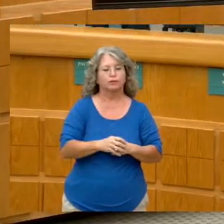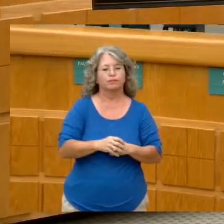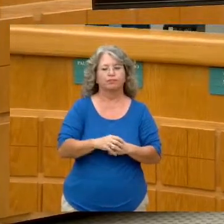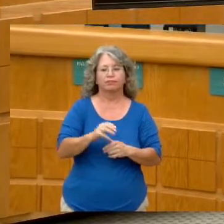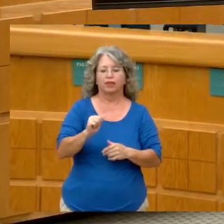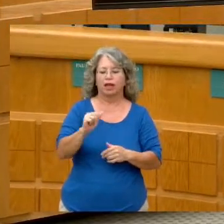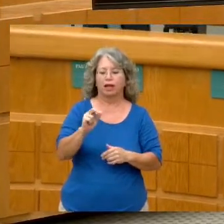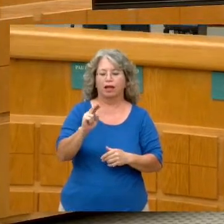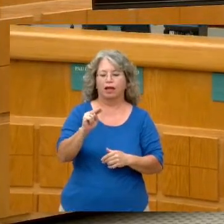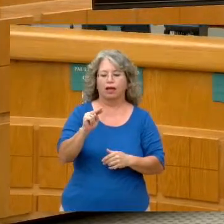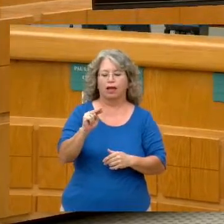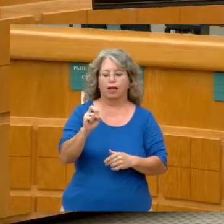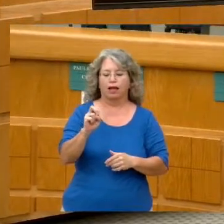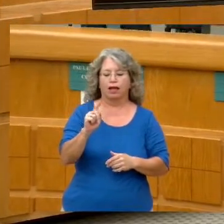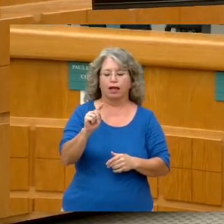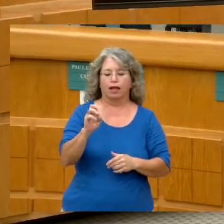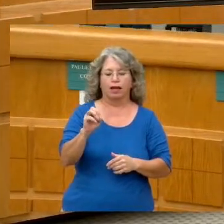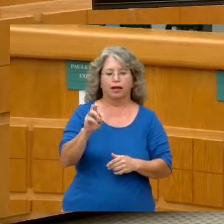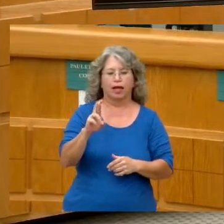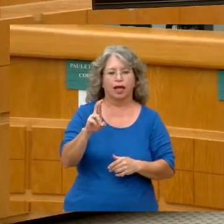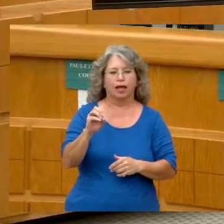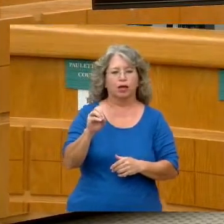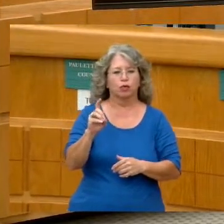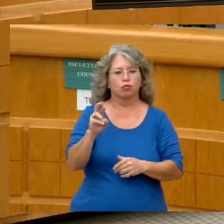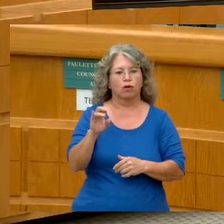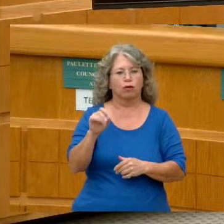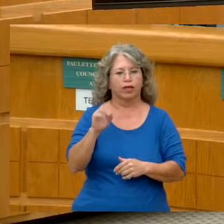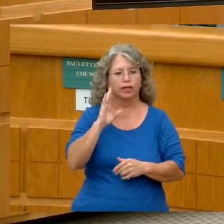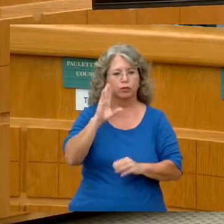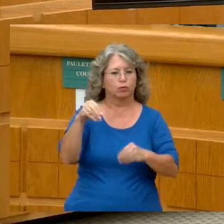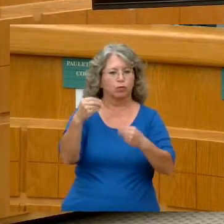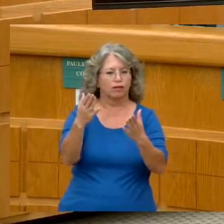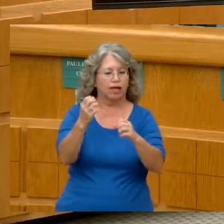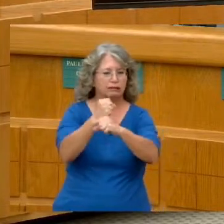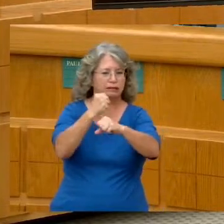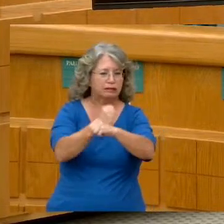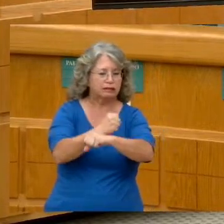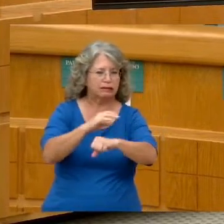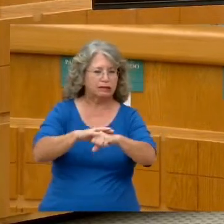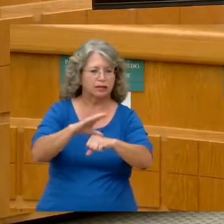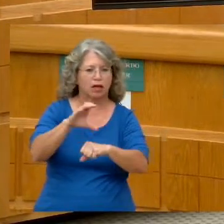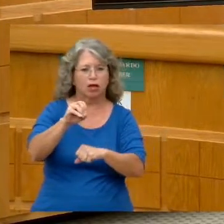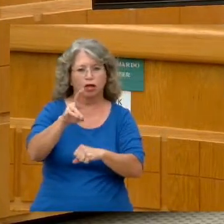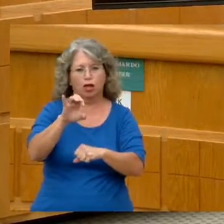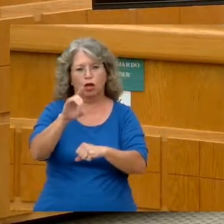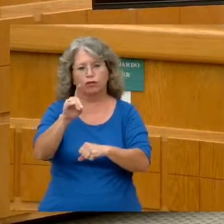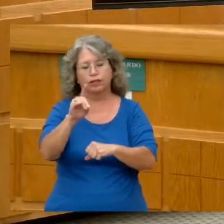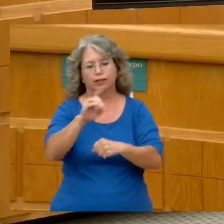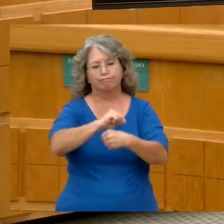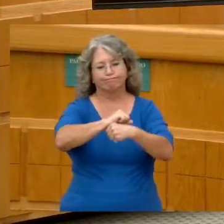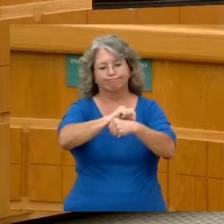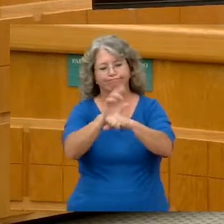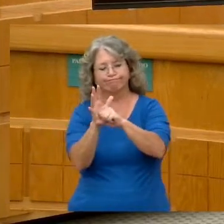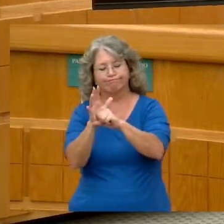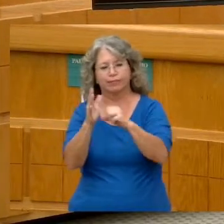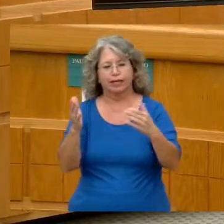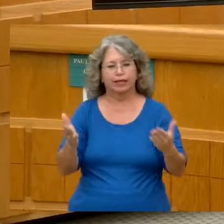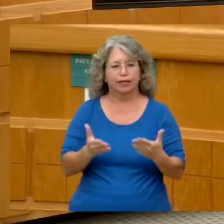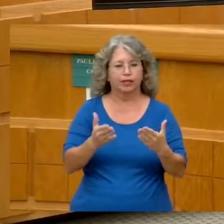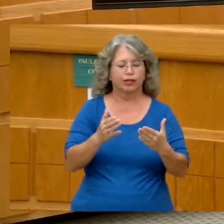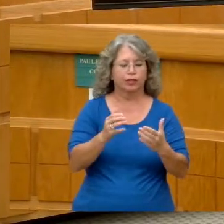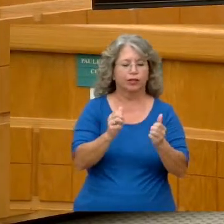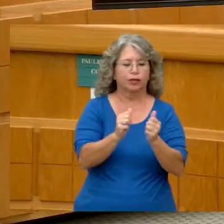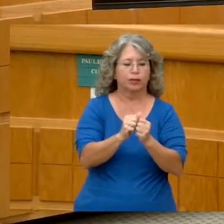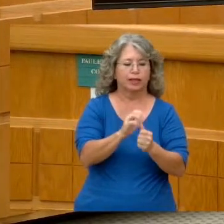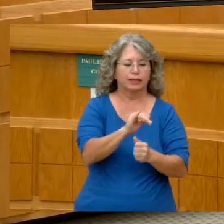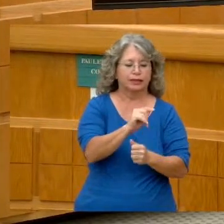Annette Rodriguez will come and give us the statistics on the COVID pandemic here in the city and county, what's happening